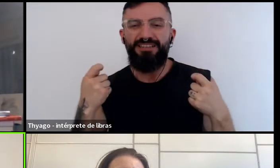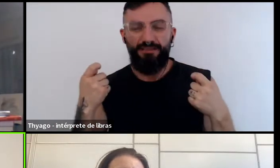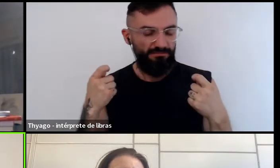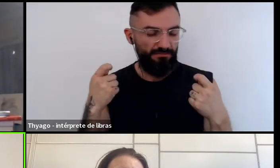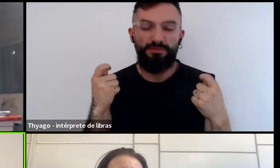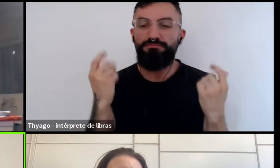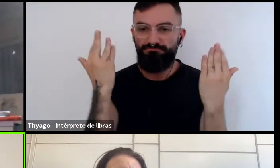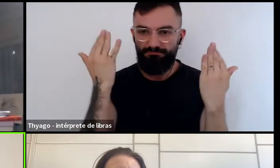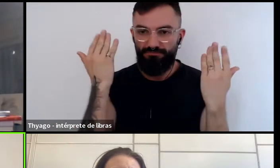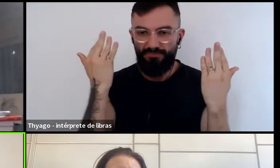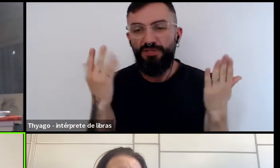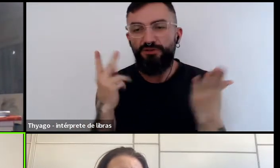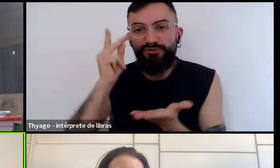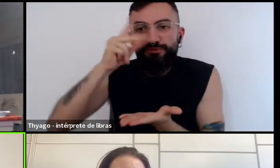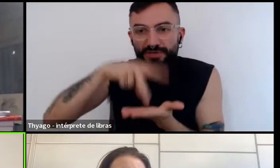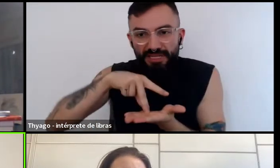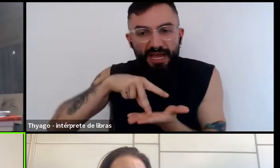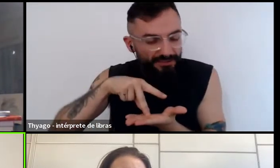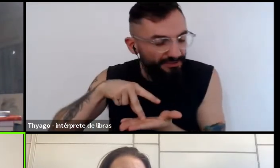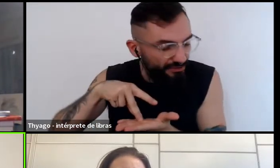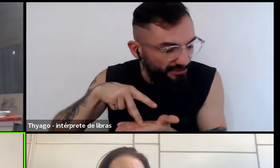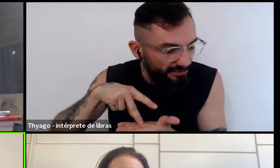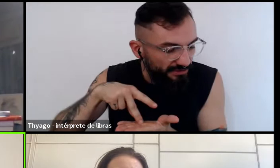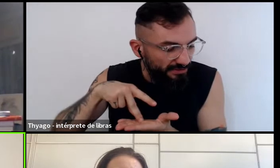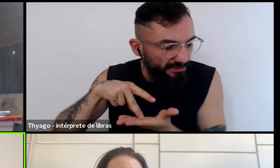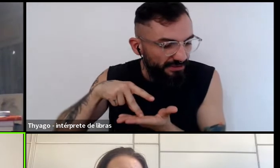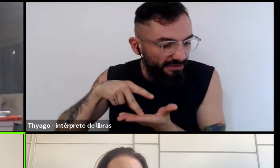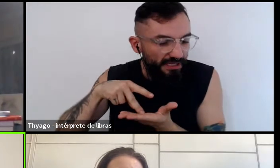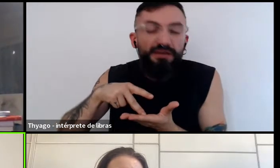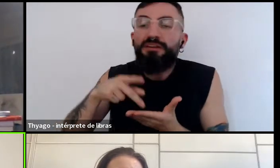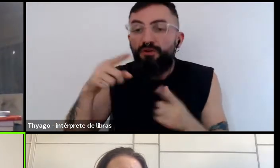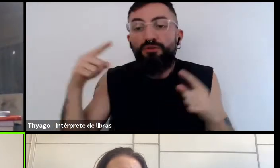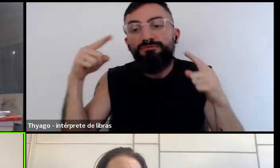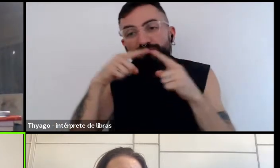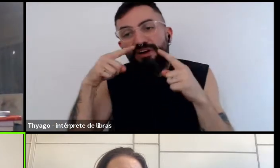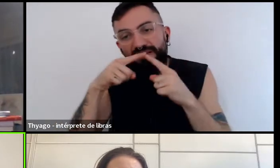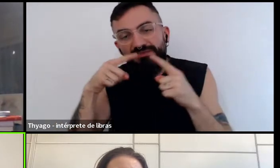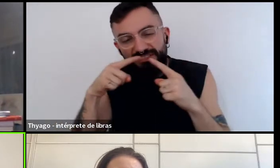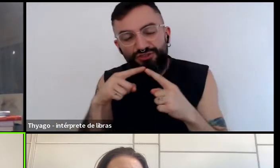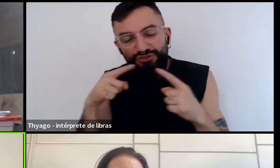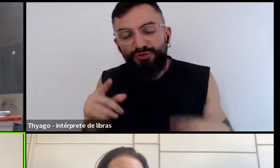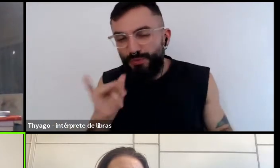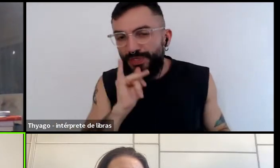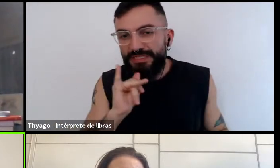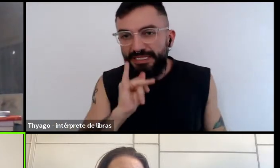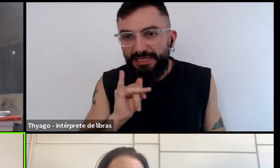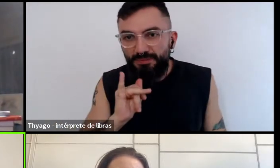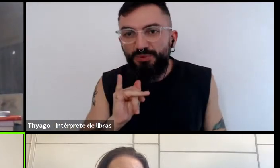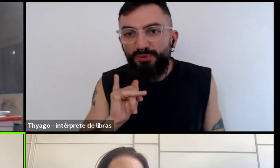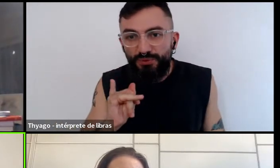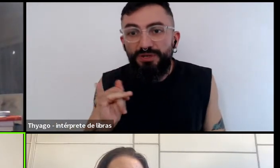that's true. I've been there, and so it makes sense. Although we should be suspicious